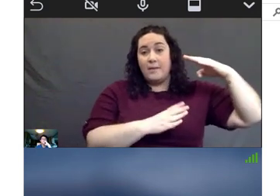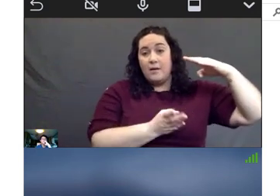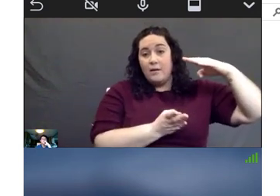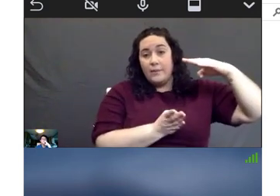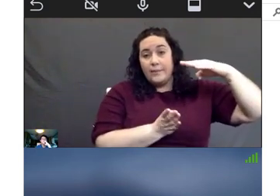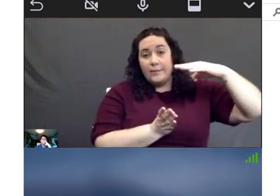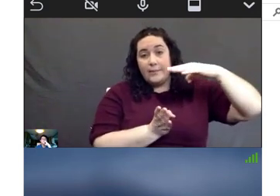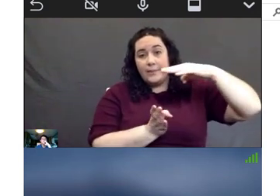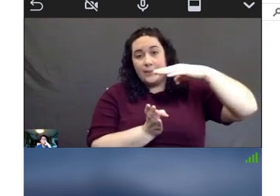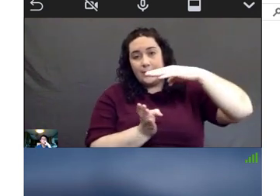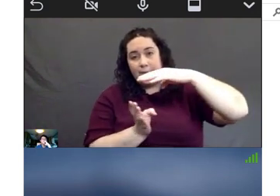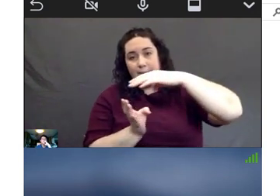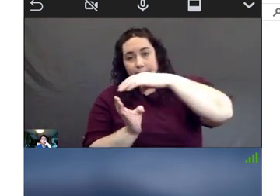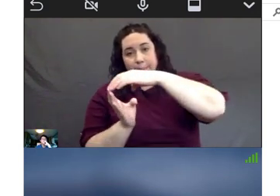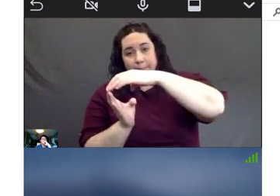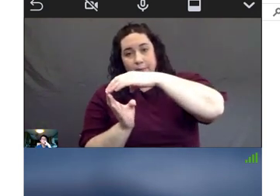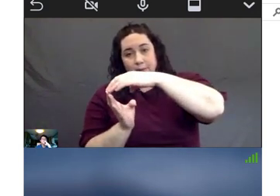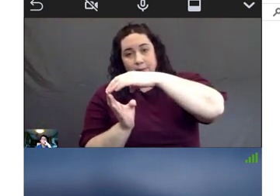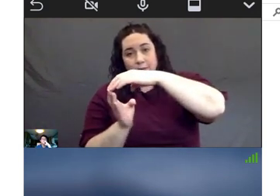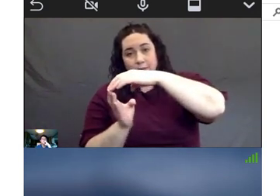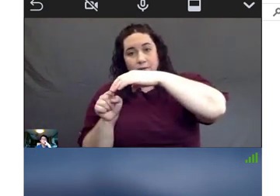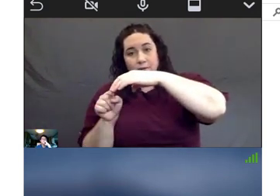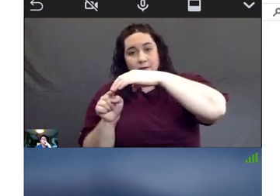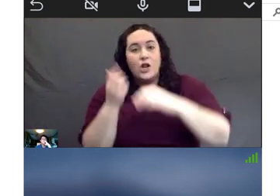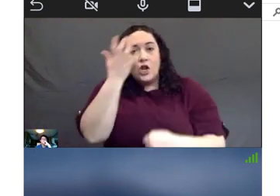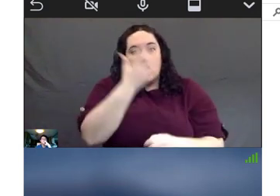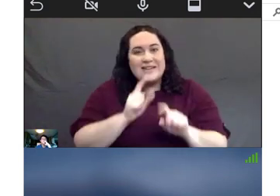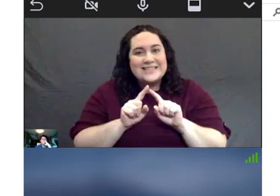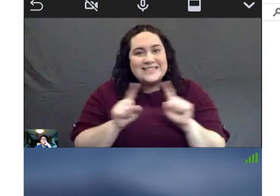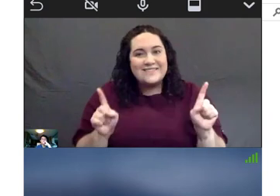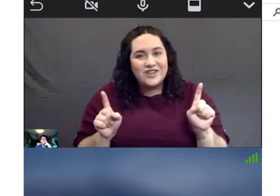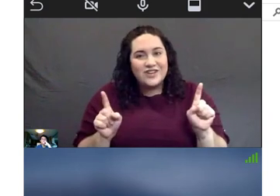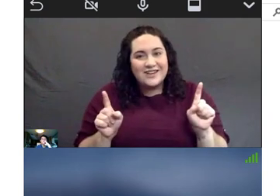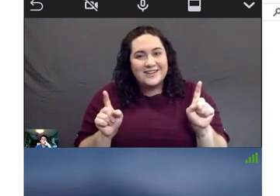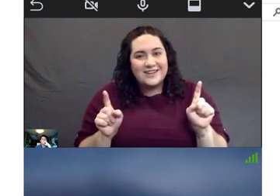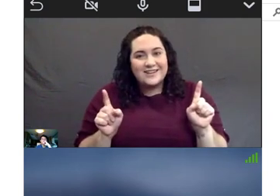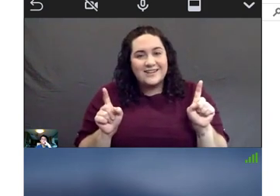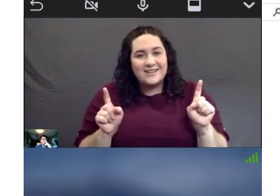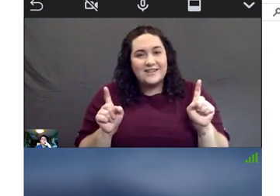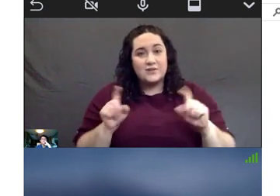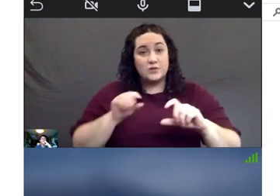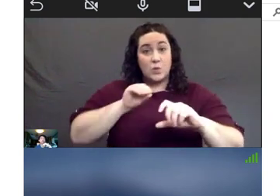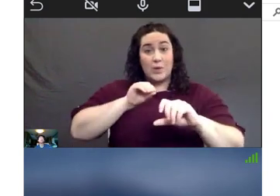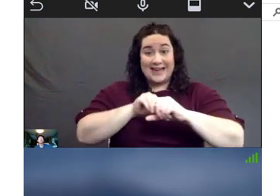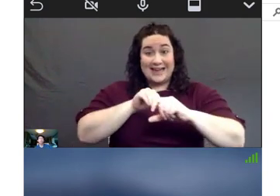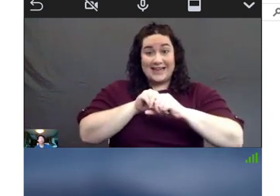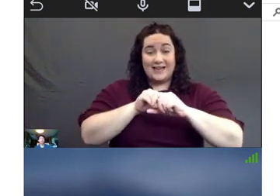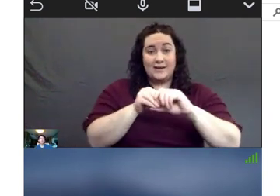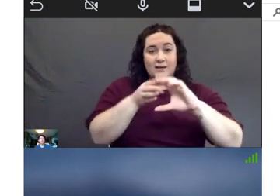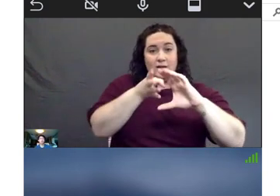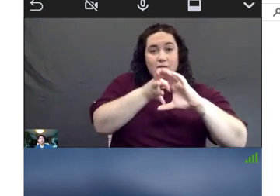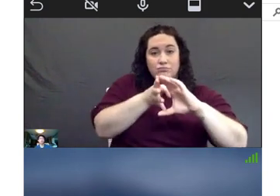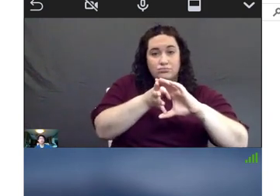it doesn't quite look like an external flow once these two boundary layers are overlapping.